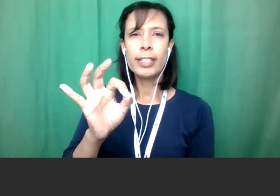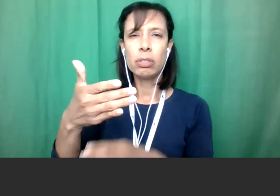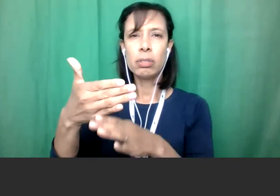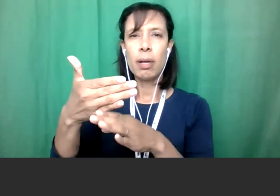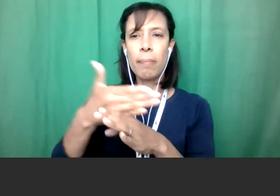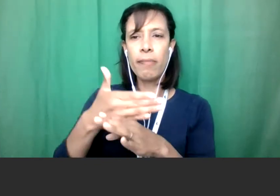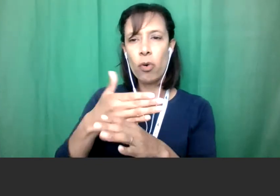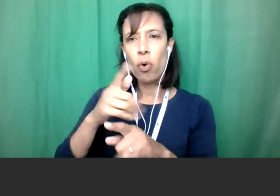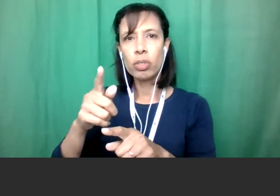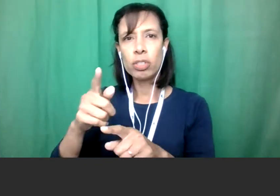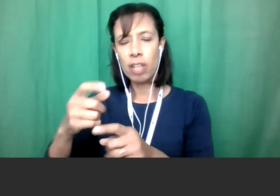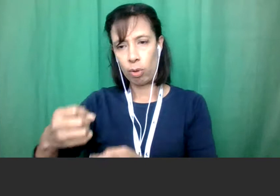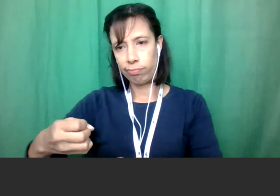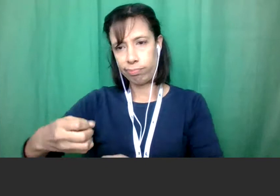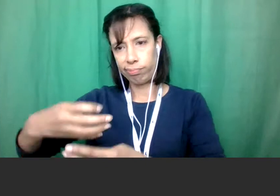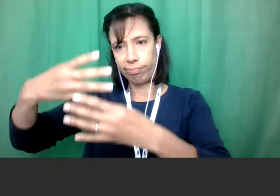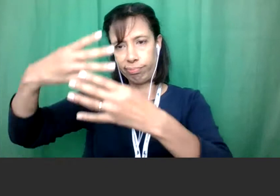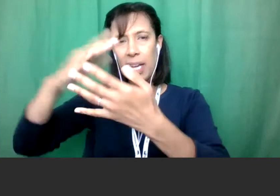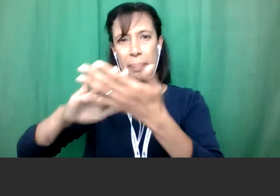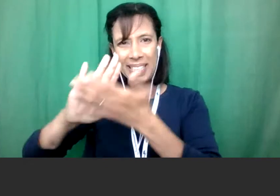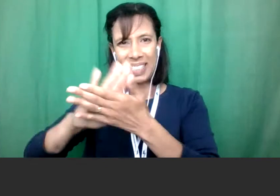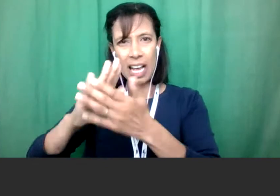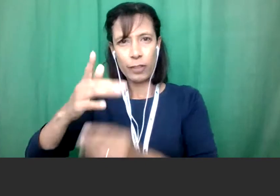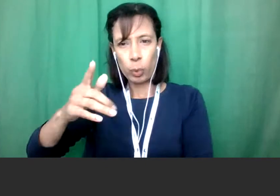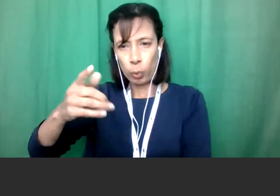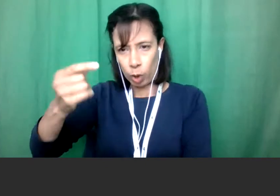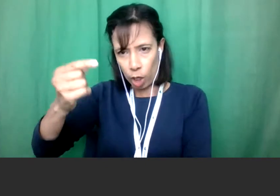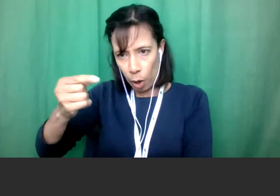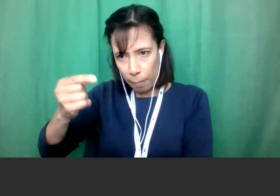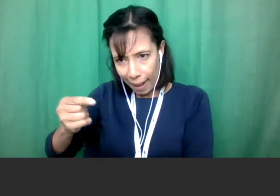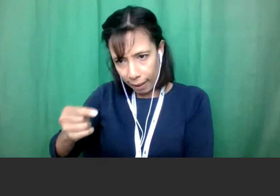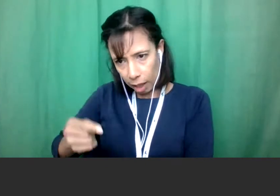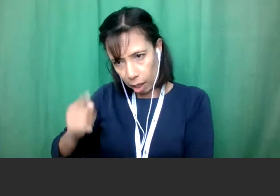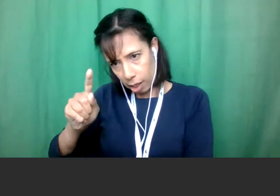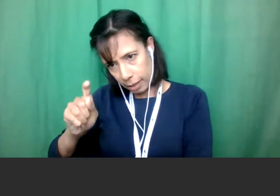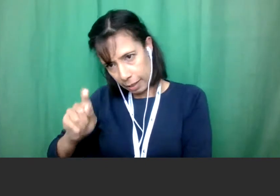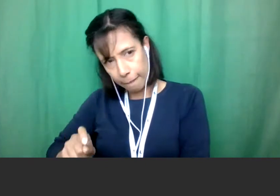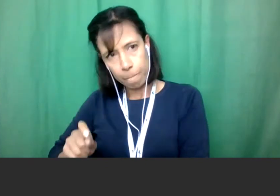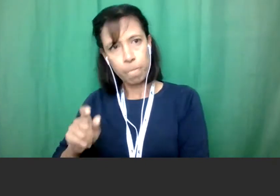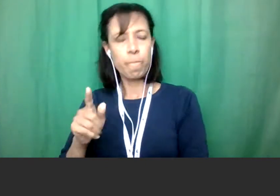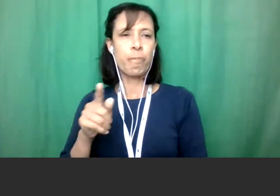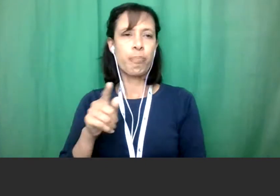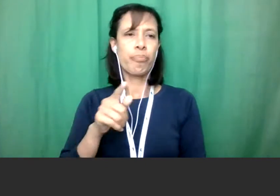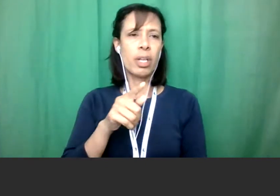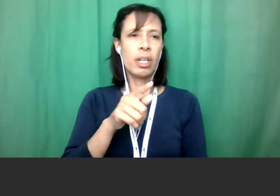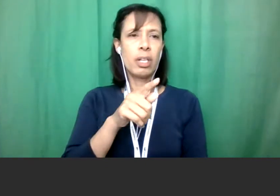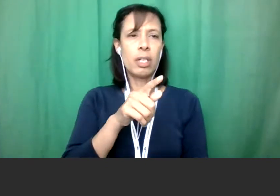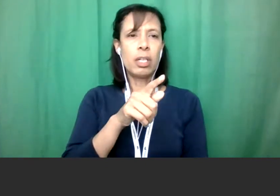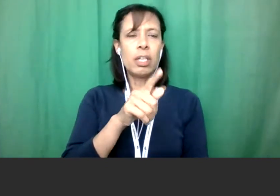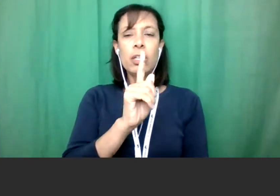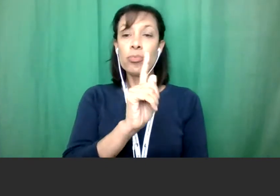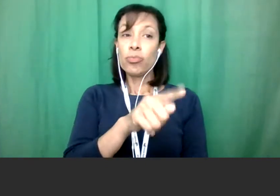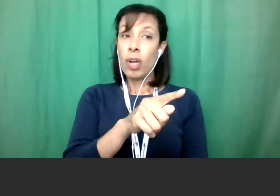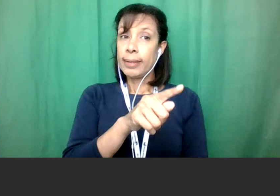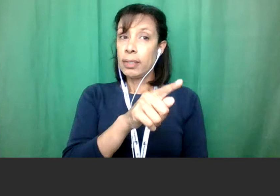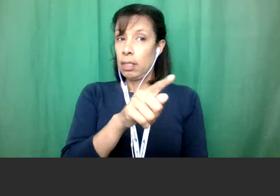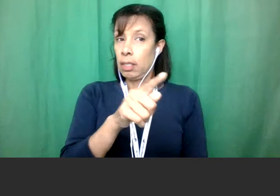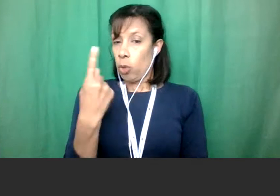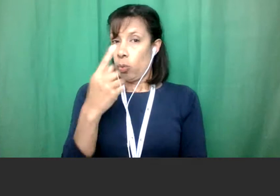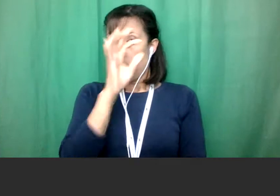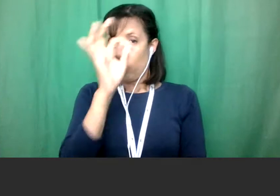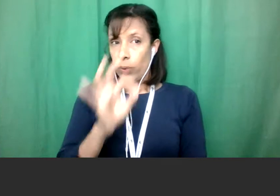through those. So how do we do live research as we can't enter places of education? Absolutely. This was a